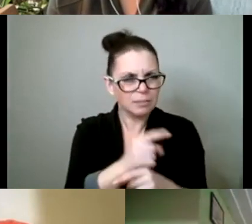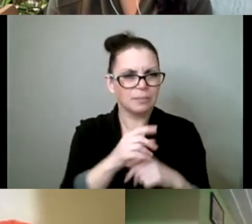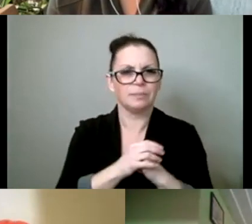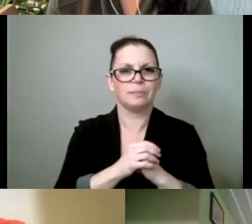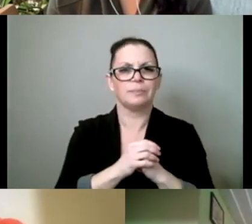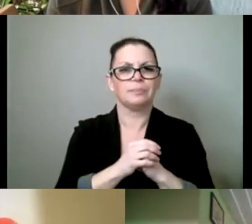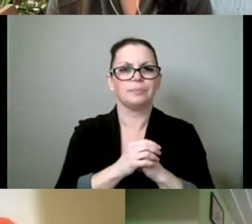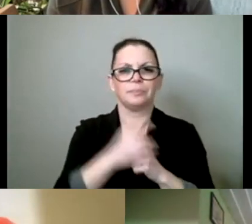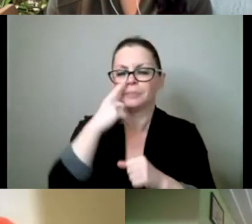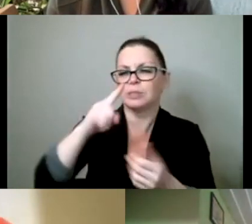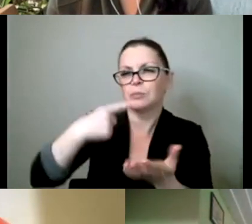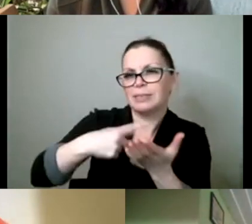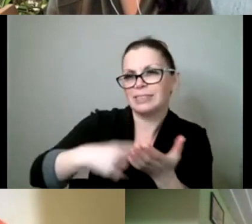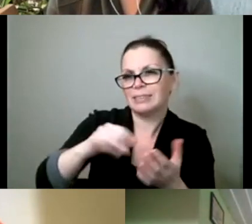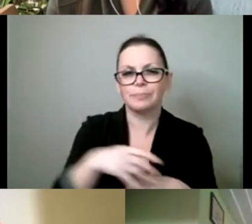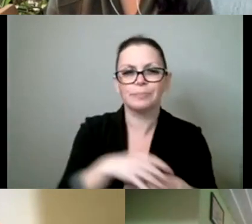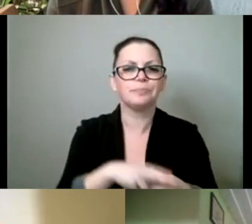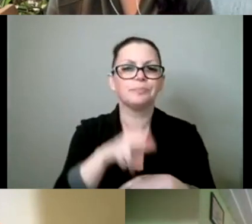Can you talk a little bit about that? Yeah, I mean,